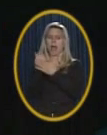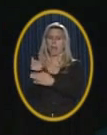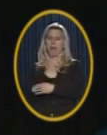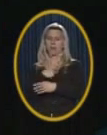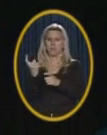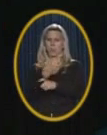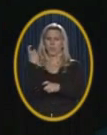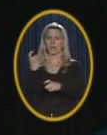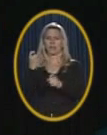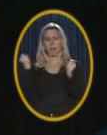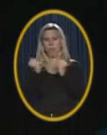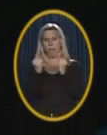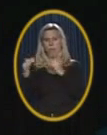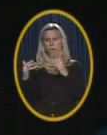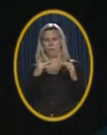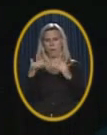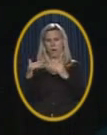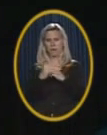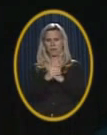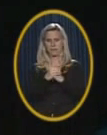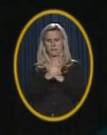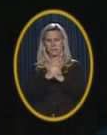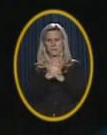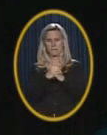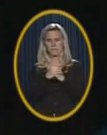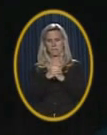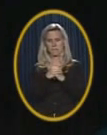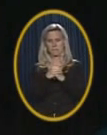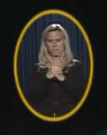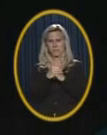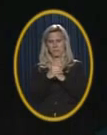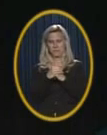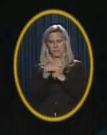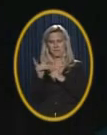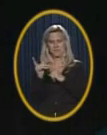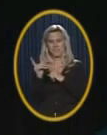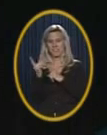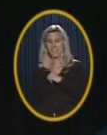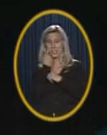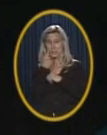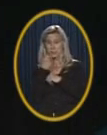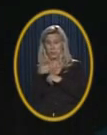War. It was... He just talked about them,